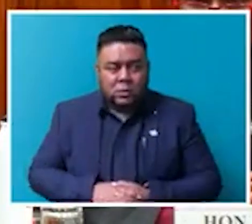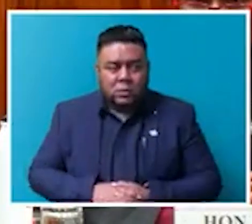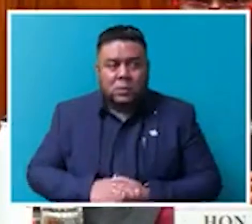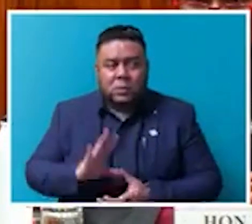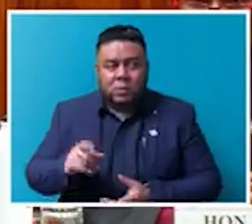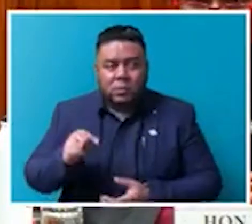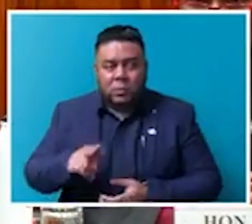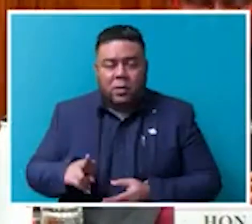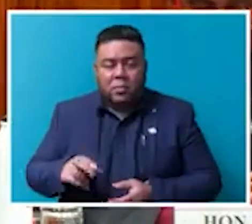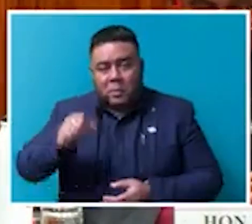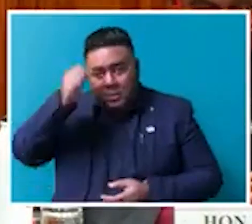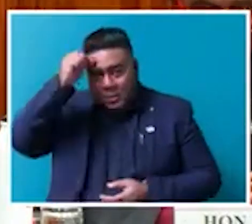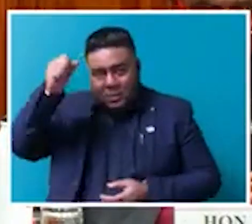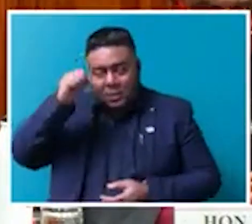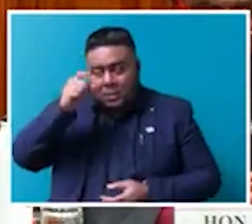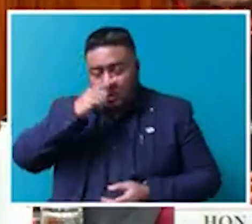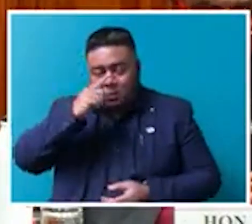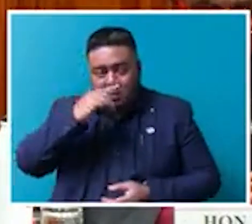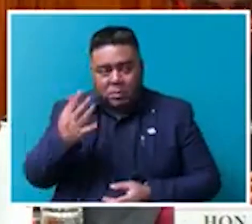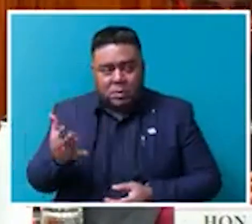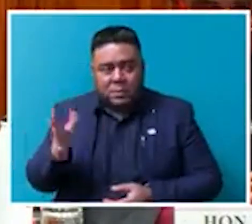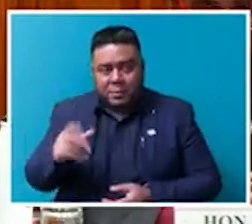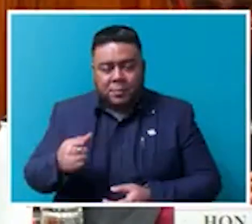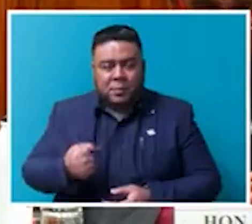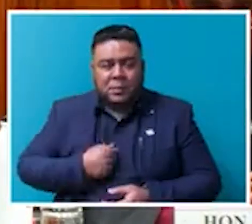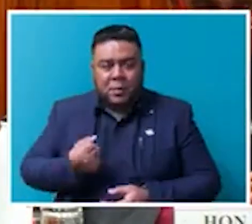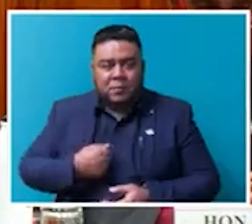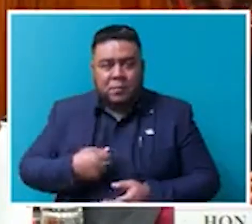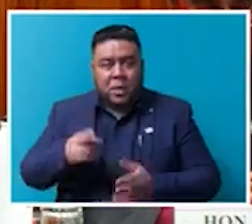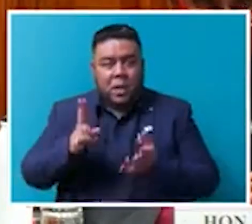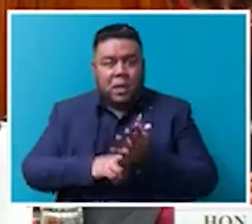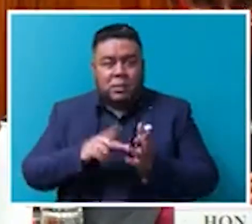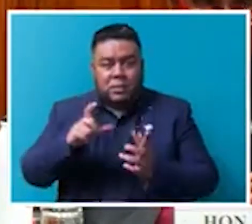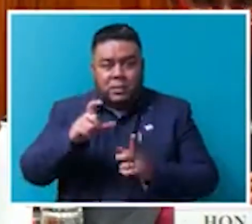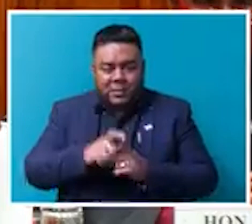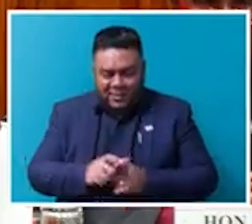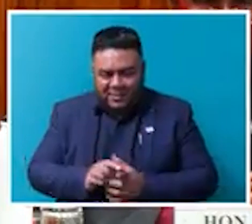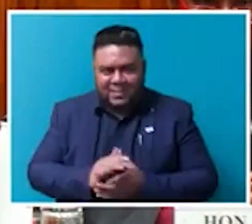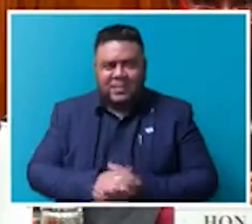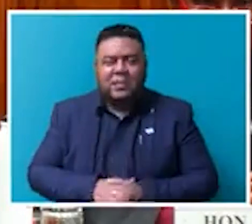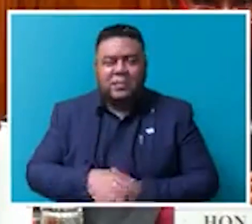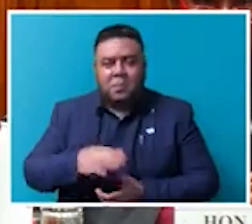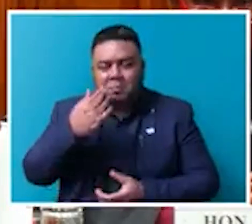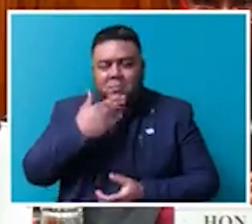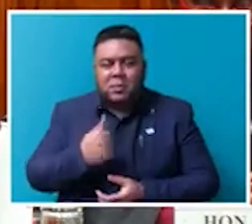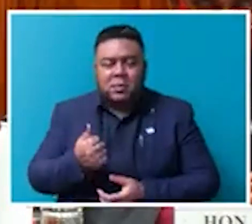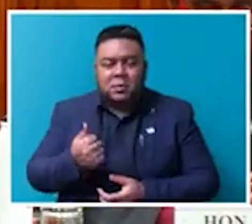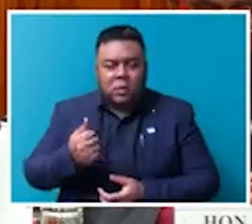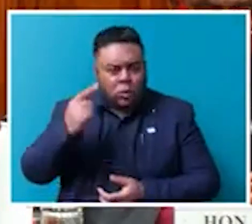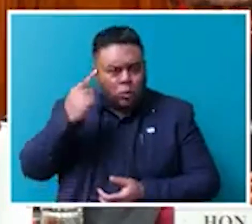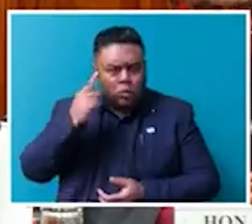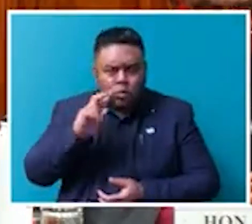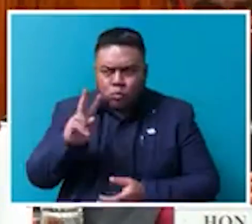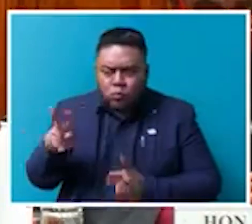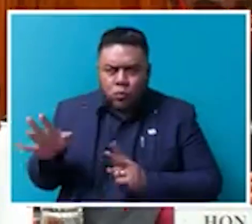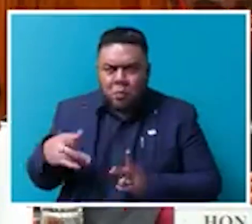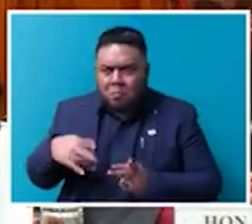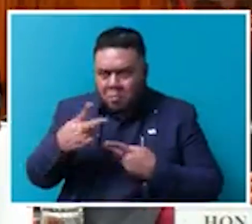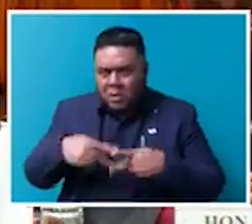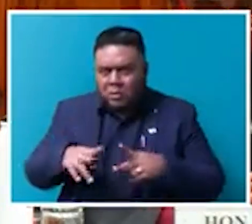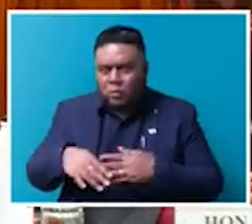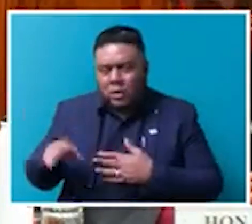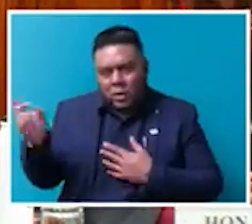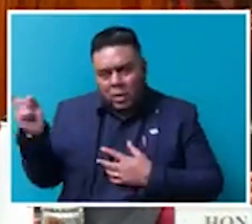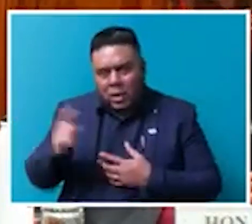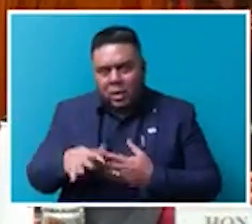might be the senior citizen and some of them are suffering from NCDs. So just provide a conducive environment for them to come and collect